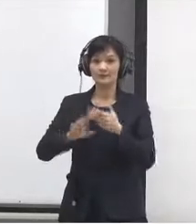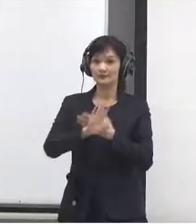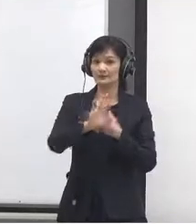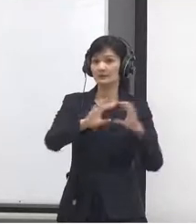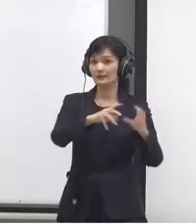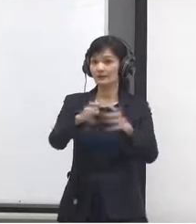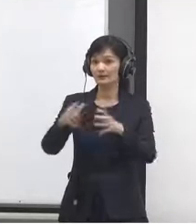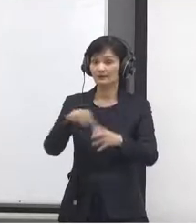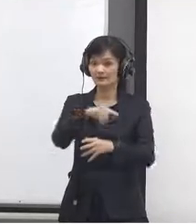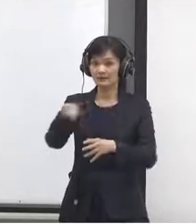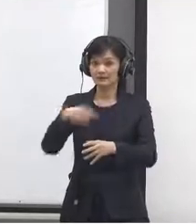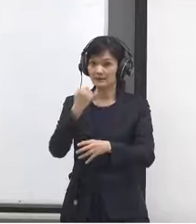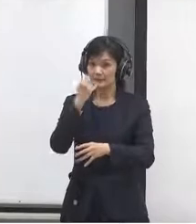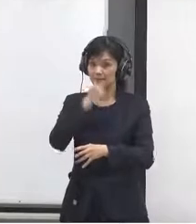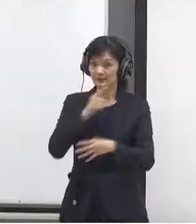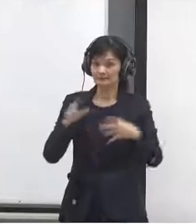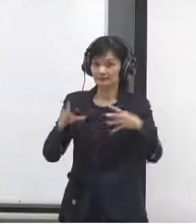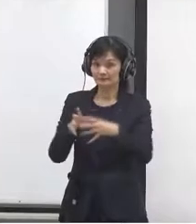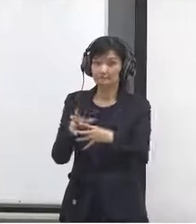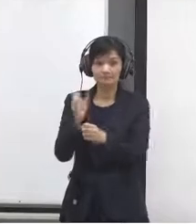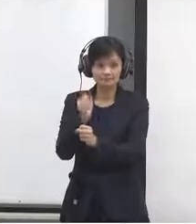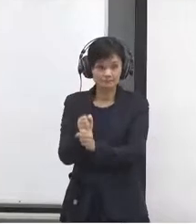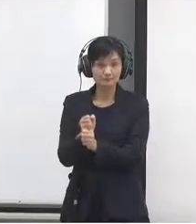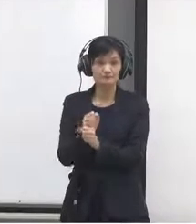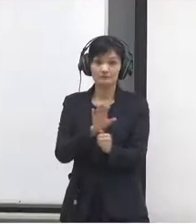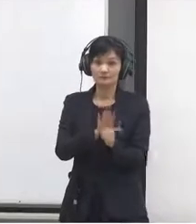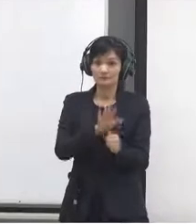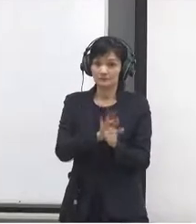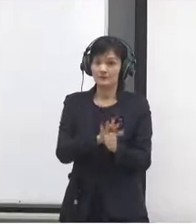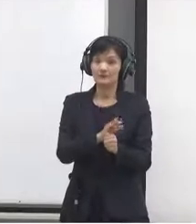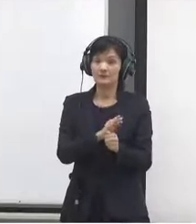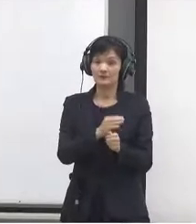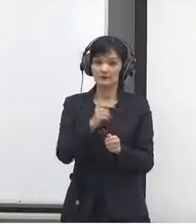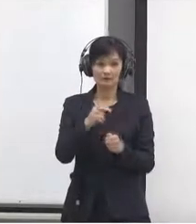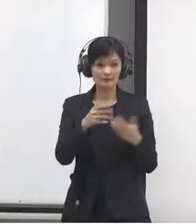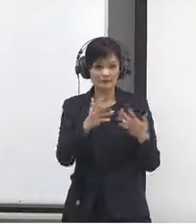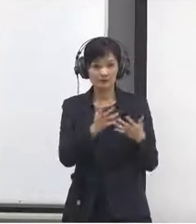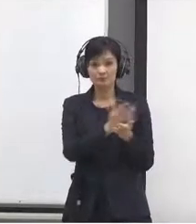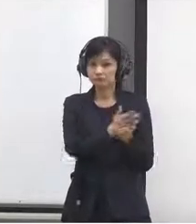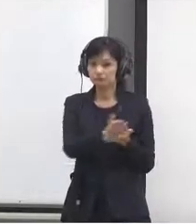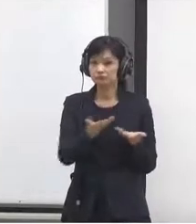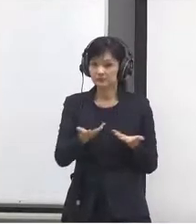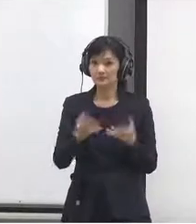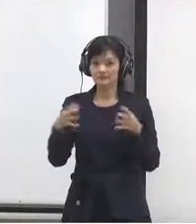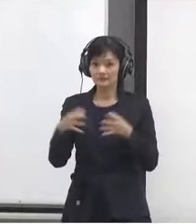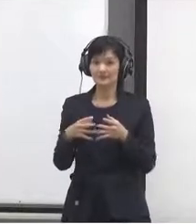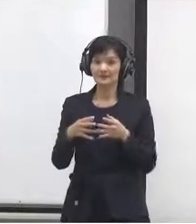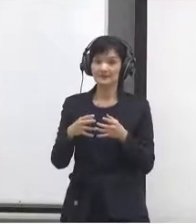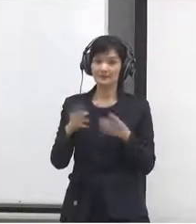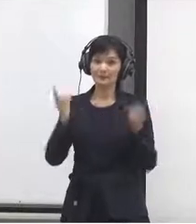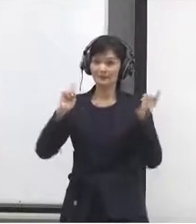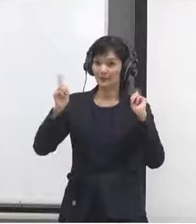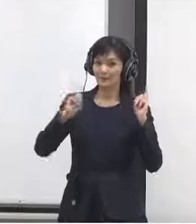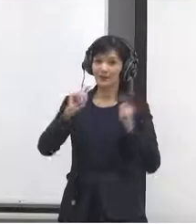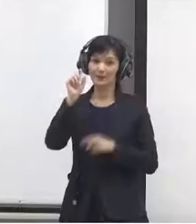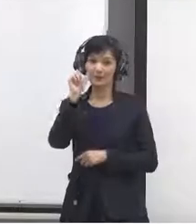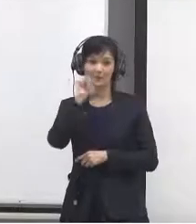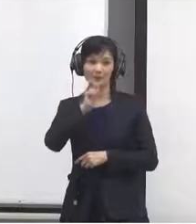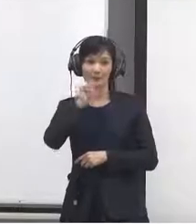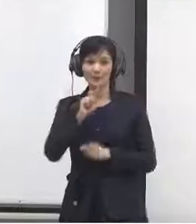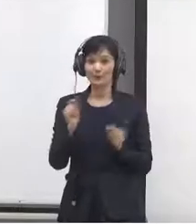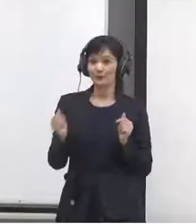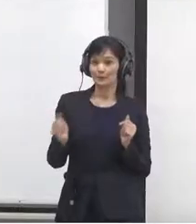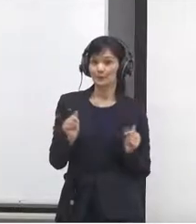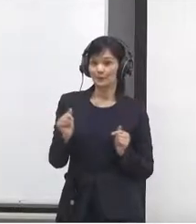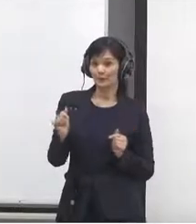and solve local problem together and have party and drinking together? I think this kind of more